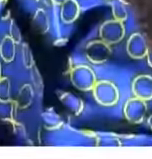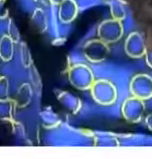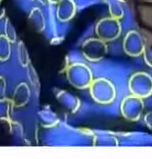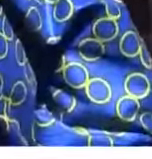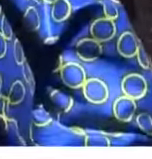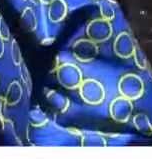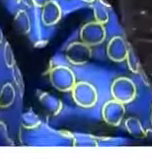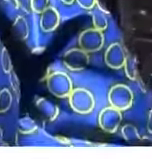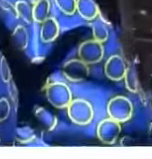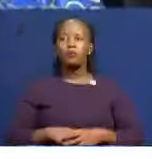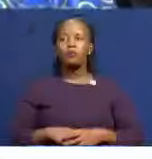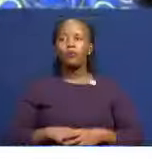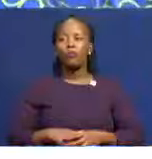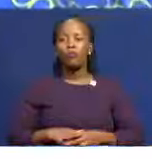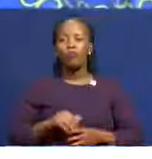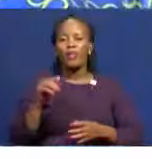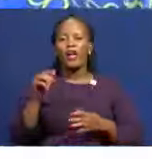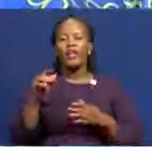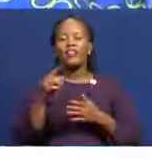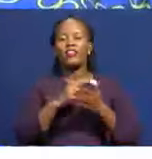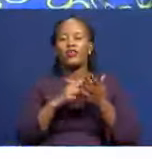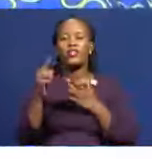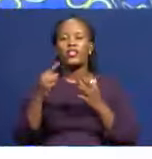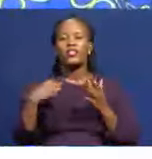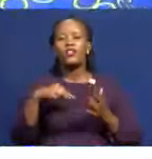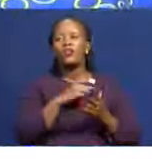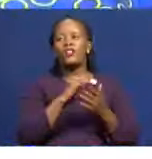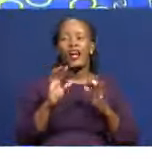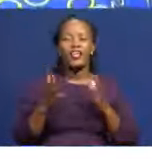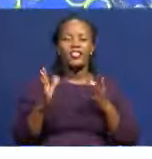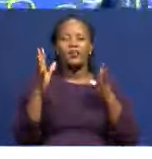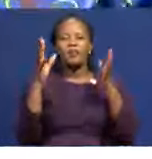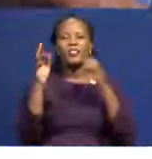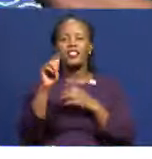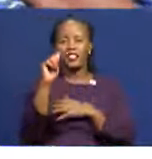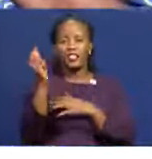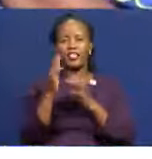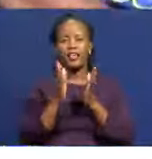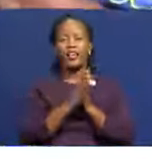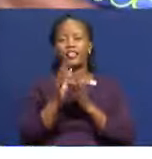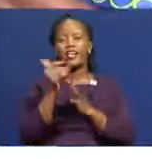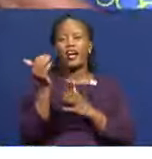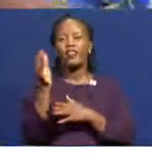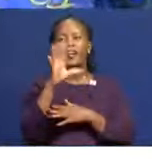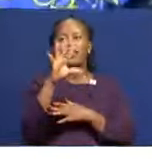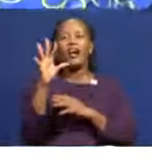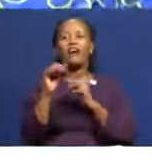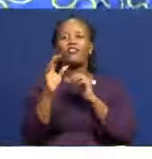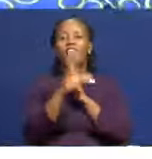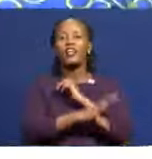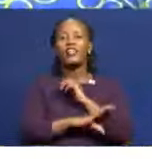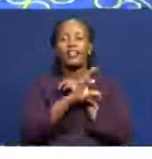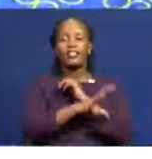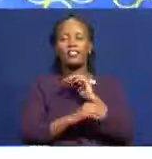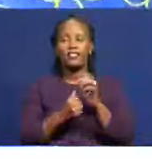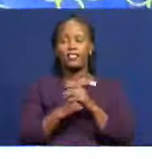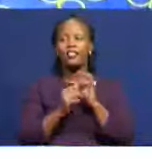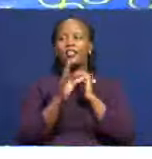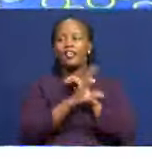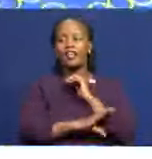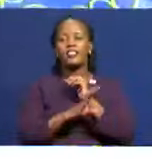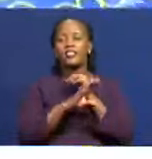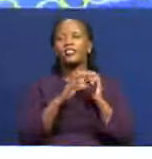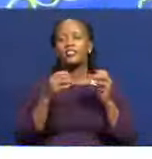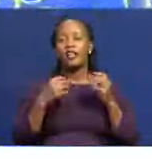Wiki inasherekewa hapa Kenya kwetu na nchi zingine za Afrika. Hapa Afrika kuna karibu nchi